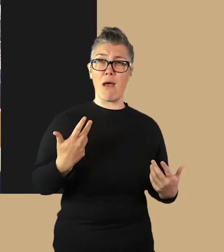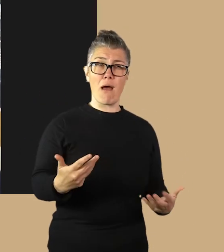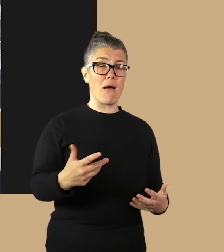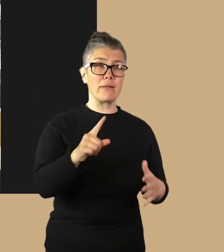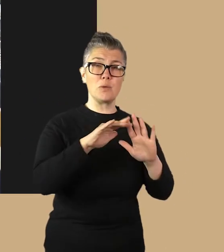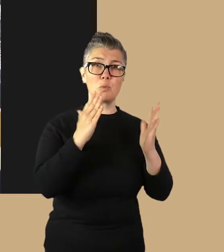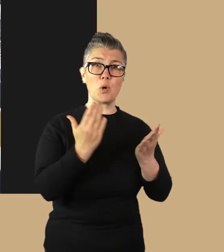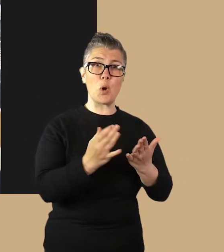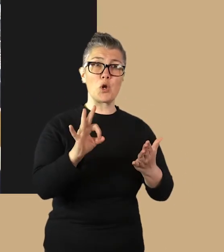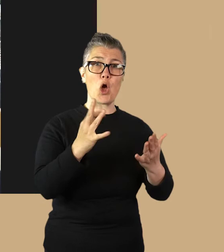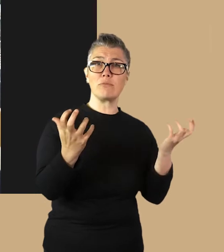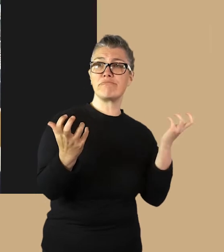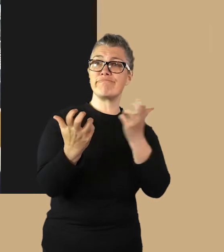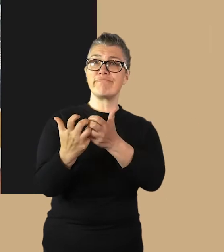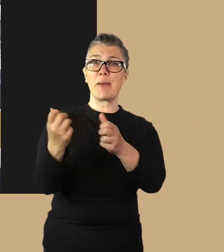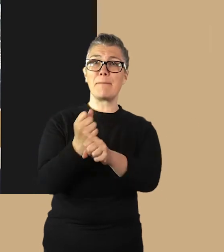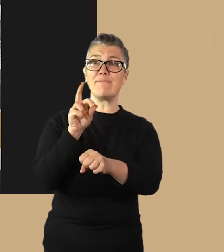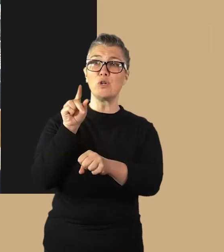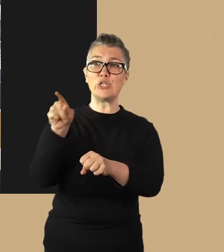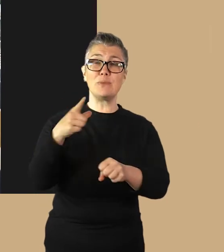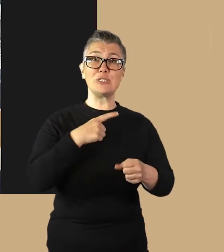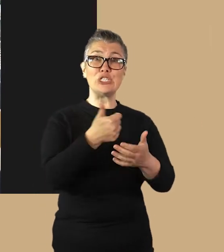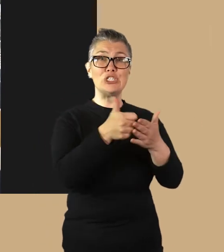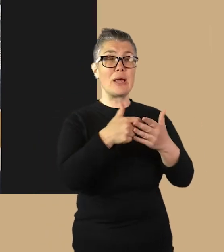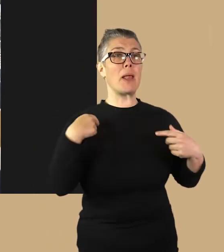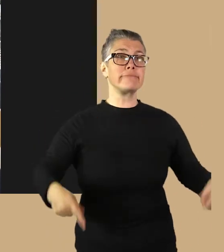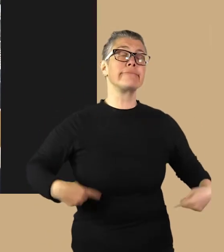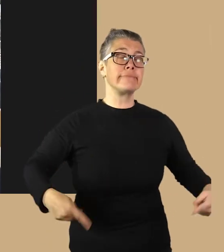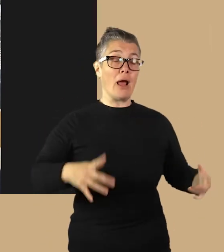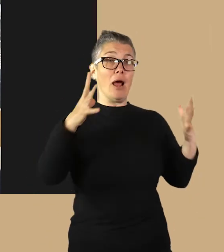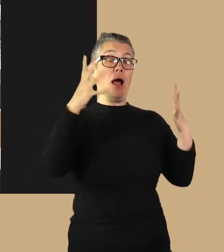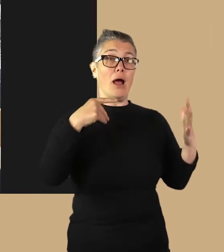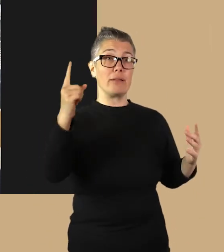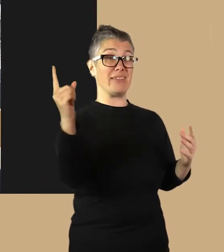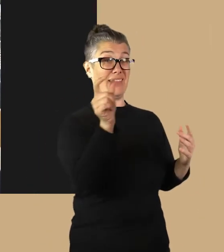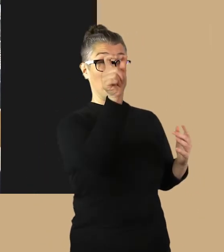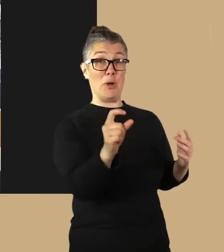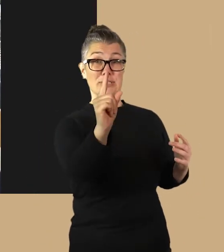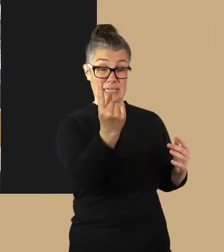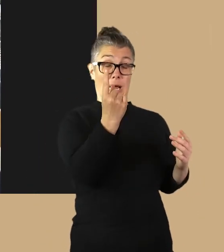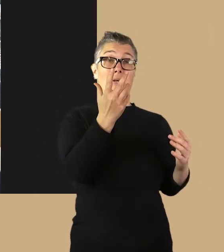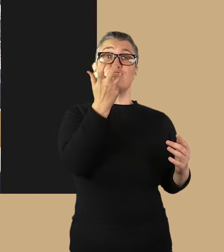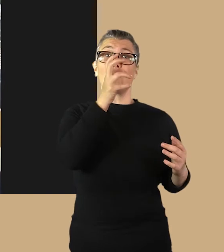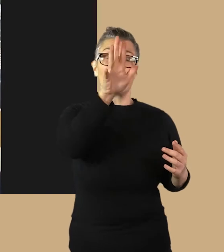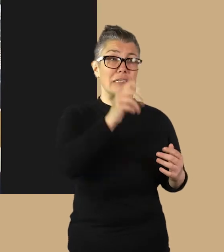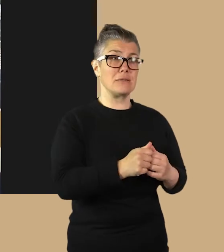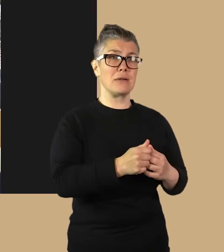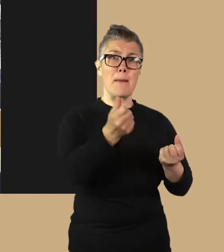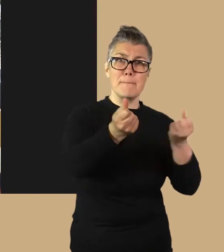you. I'm always like, oh no, I'm about to run into someone. And I was like, buses have their own lane. Why